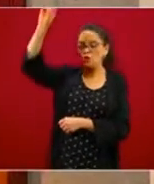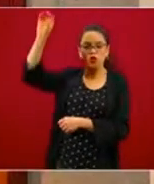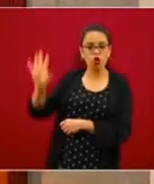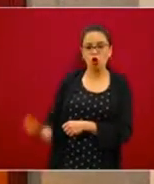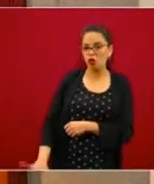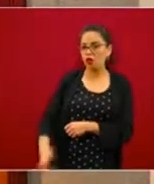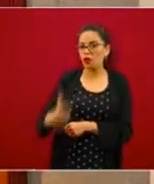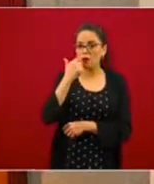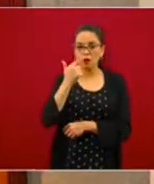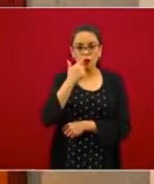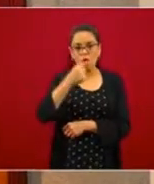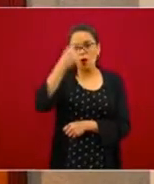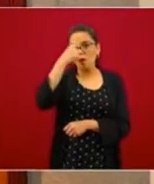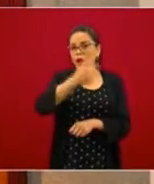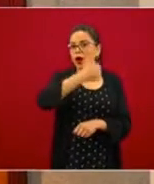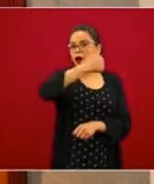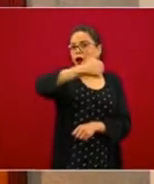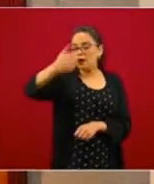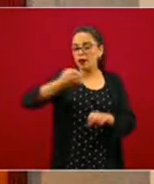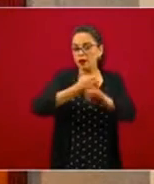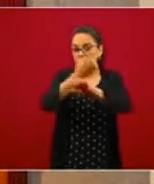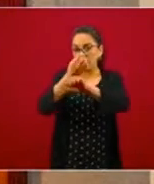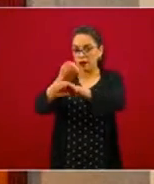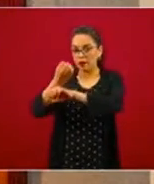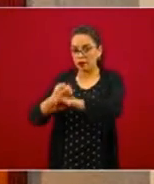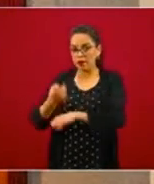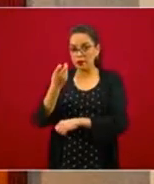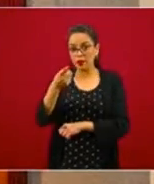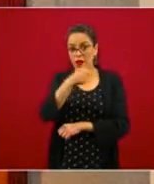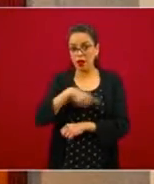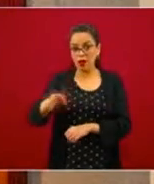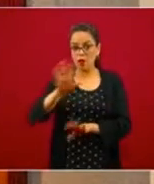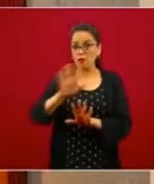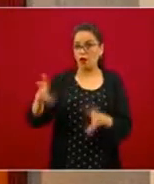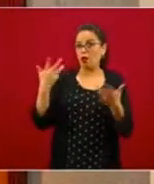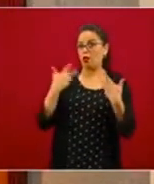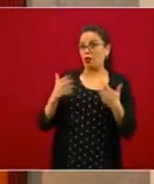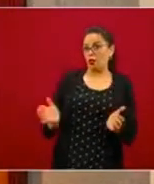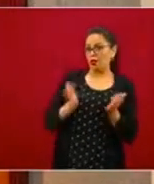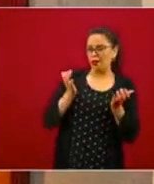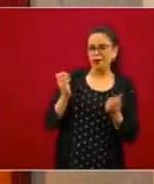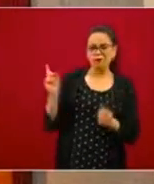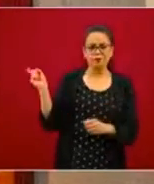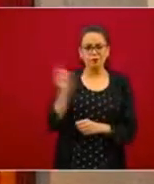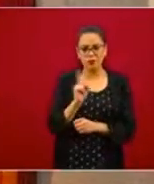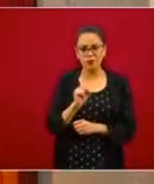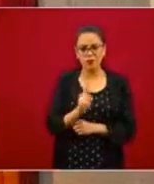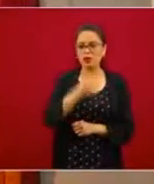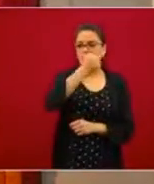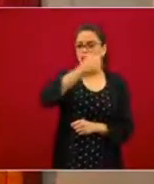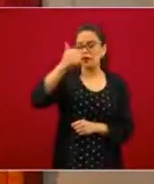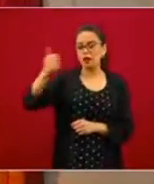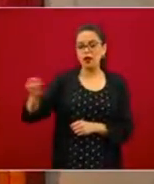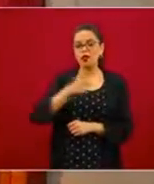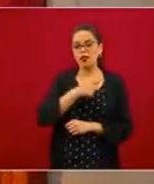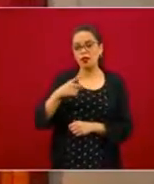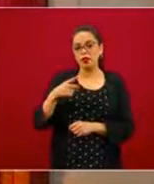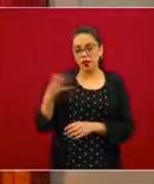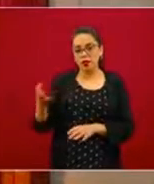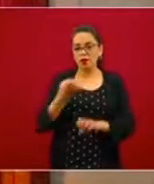has one priority, which is avoid a second wave. We mentioned that this morning.